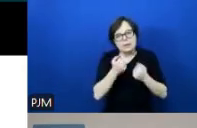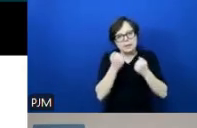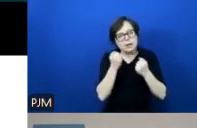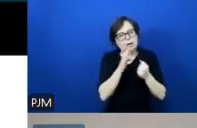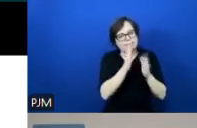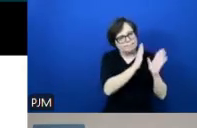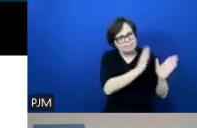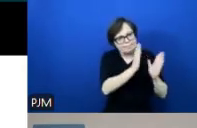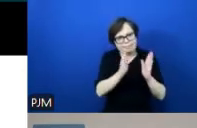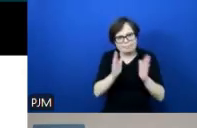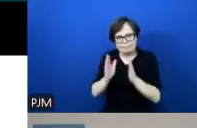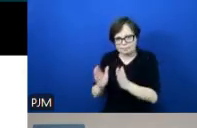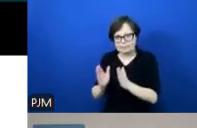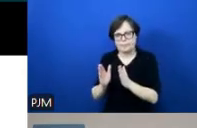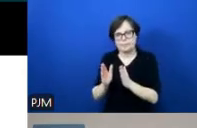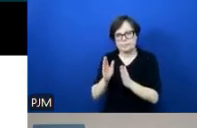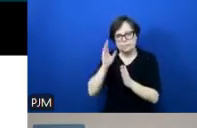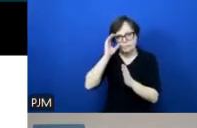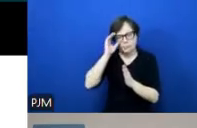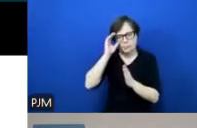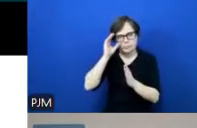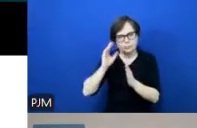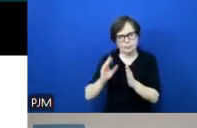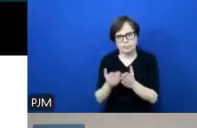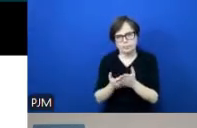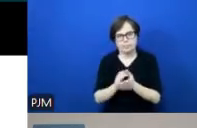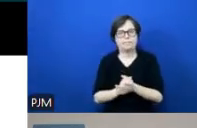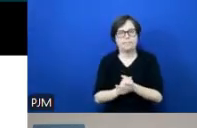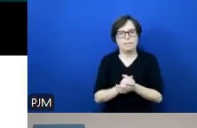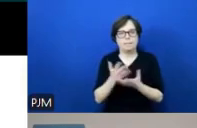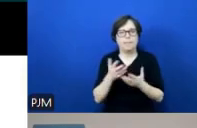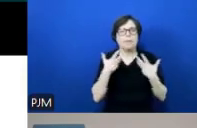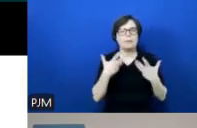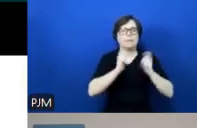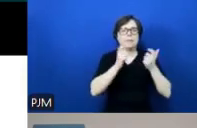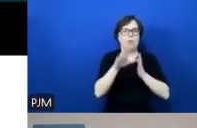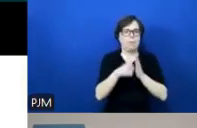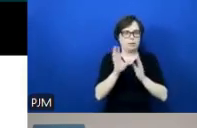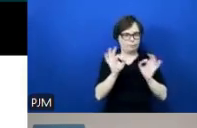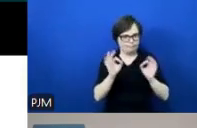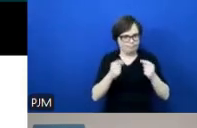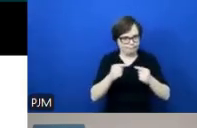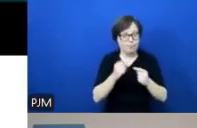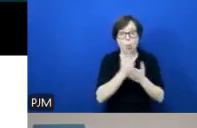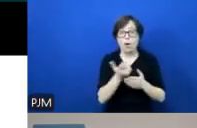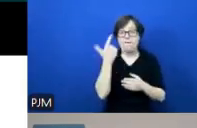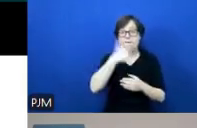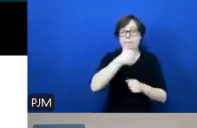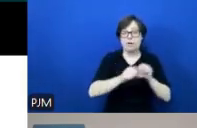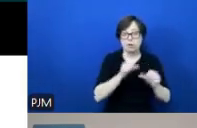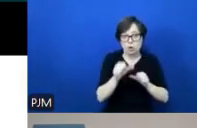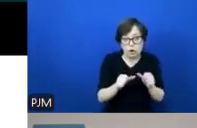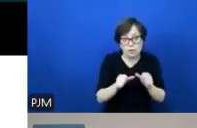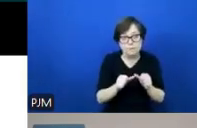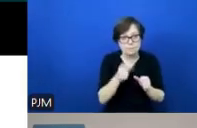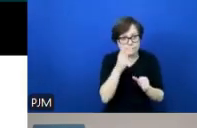approach, this programmatic and spatial study of the rainwater drainage system in the scale of the whole city. Already in the year 2000 was the